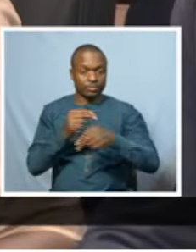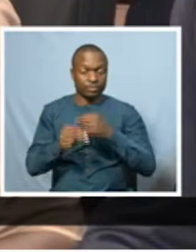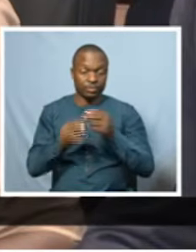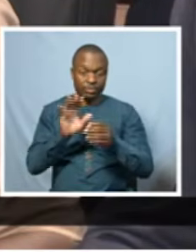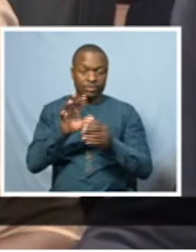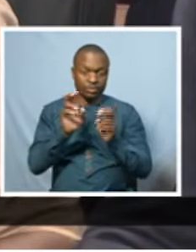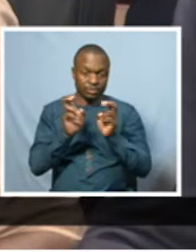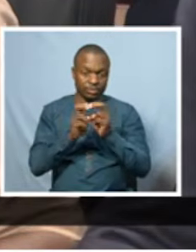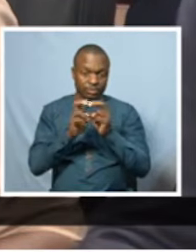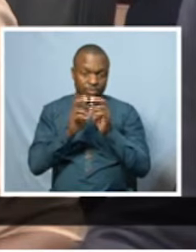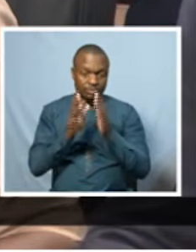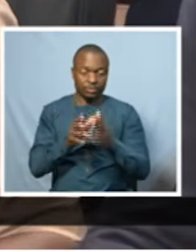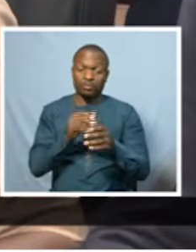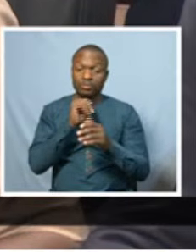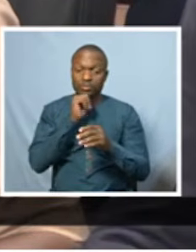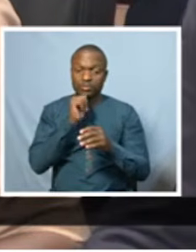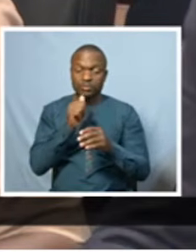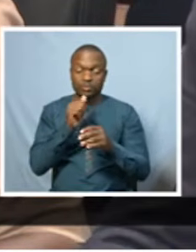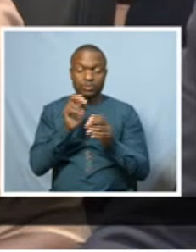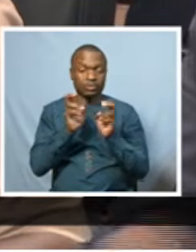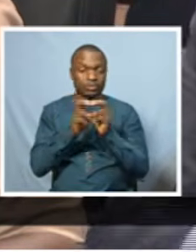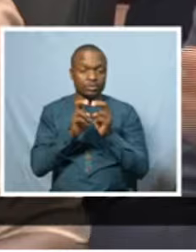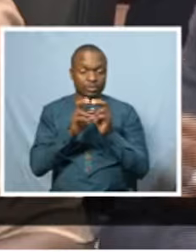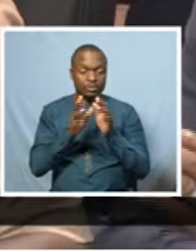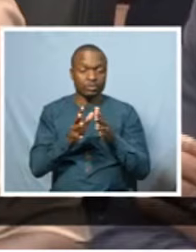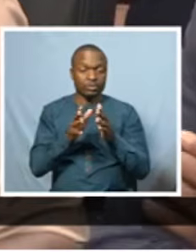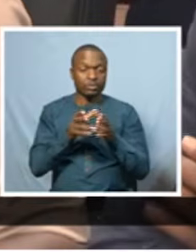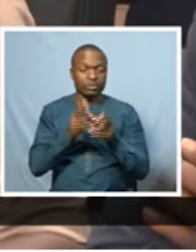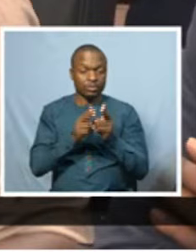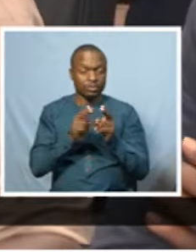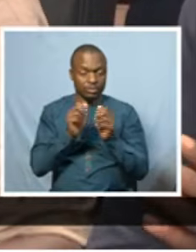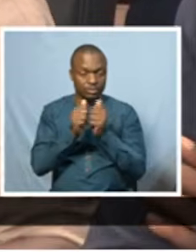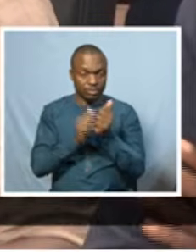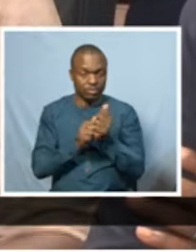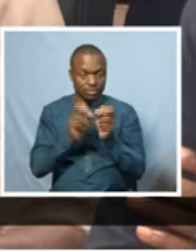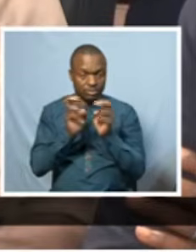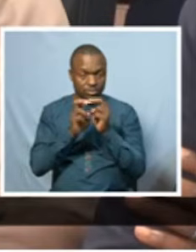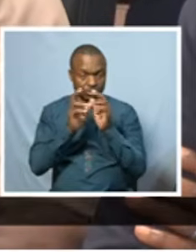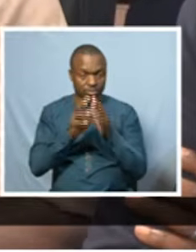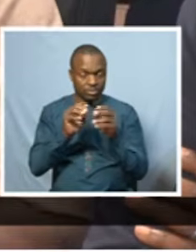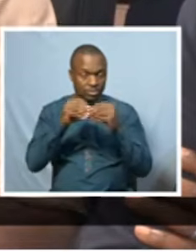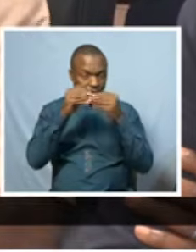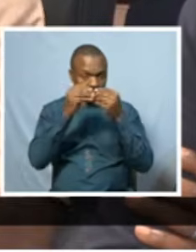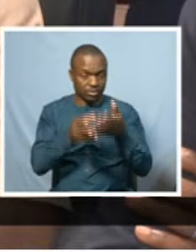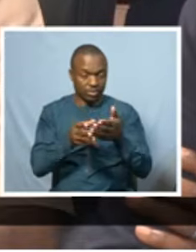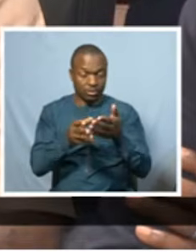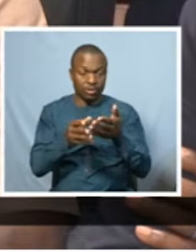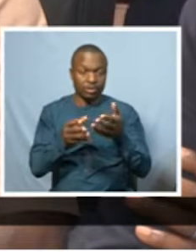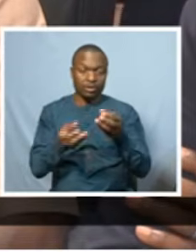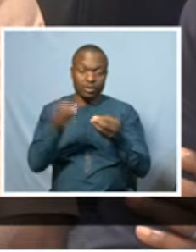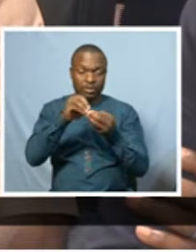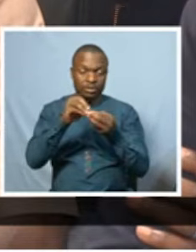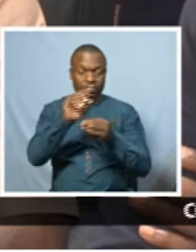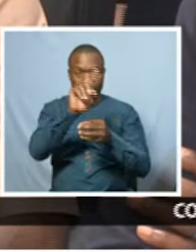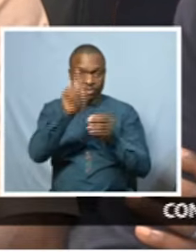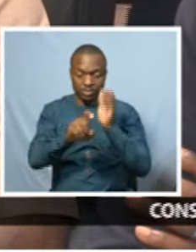contractor or not. When you answer about a contractor, then I'll give just a quick follow-up